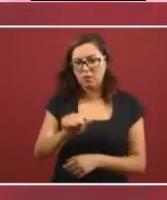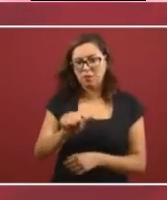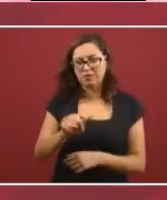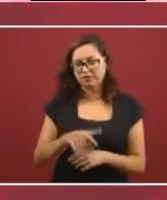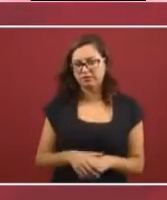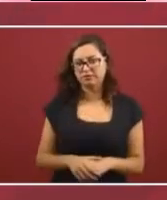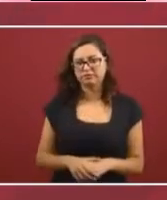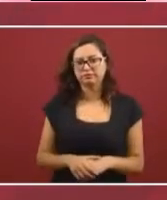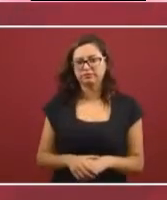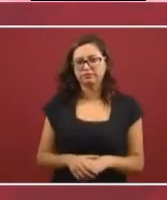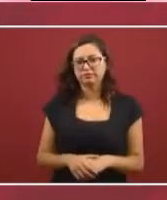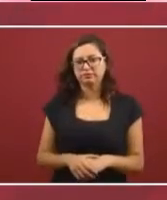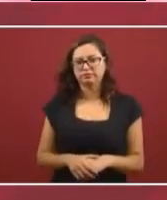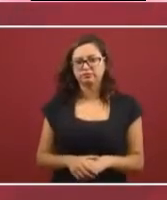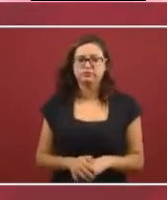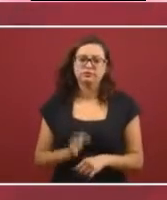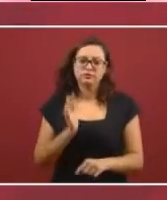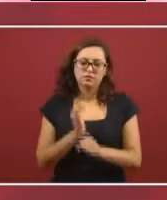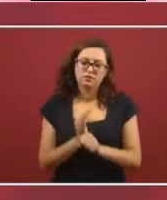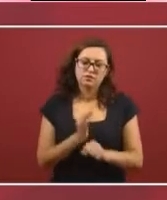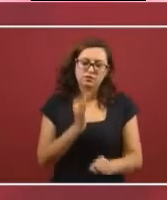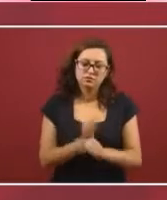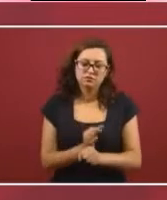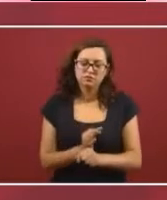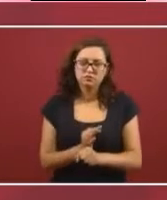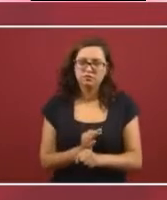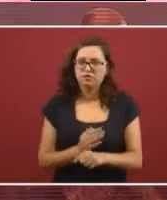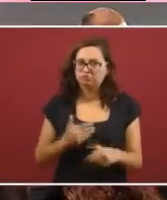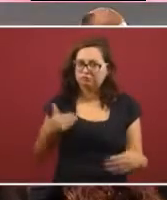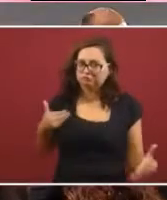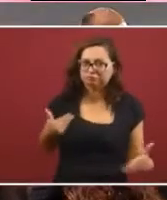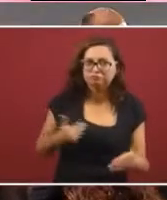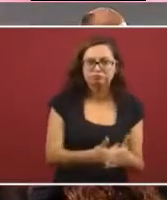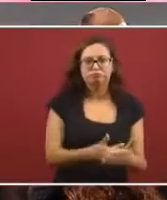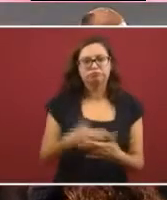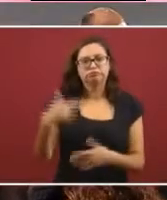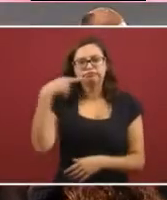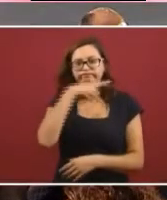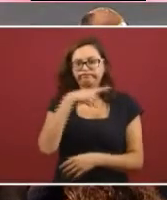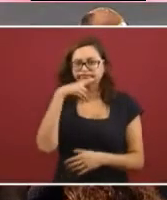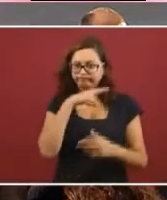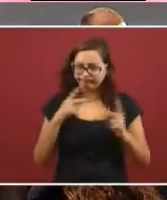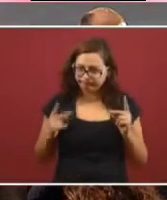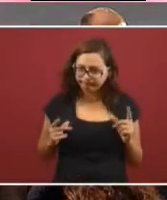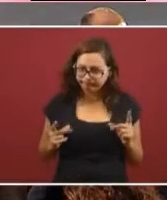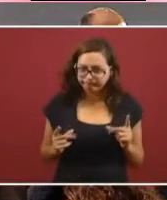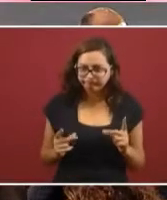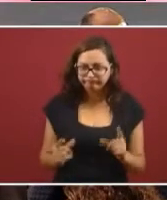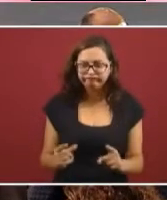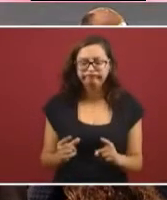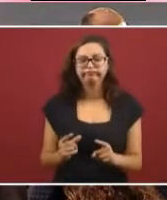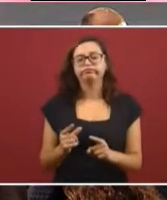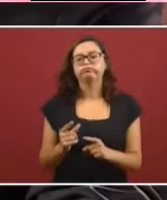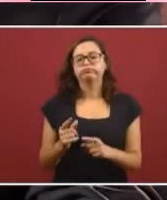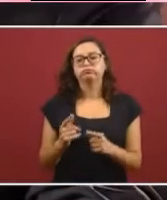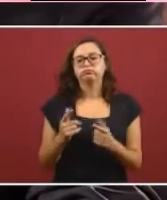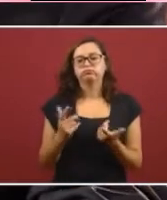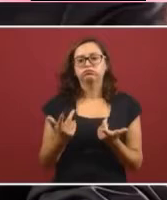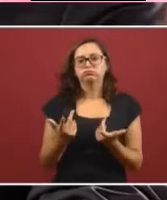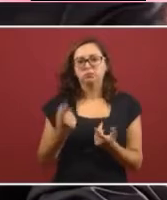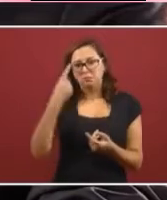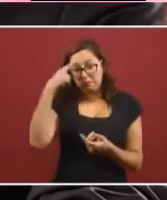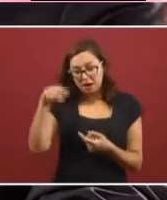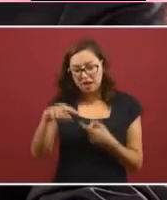Estamos so acortando, we're trying to shorten the times para que in order no to se pierdan